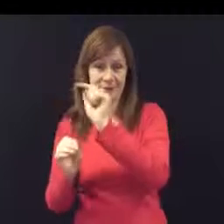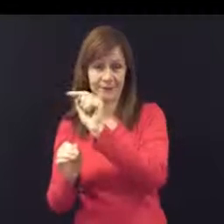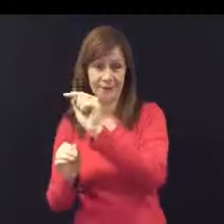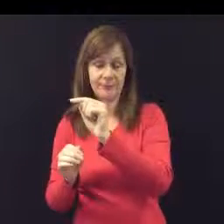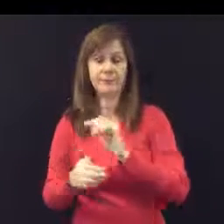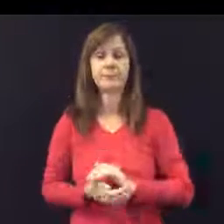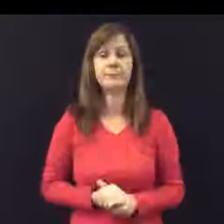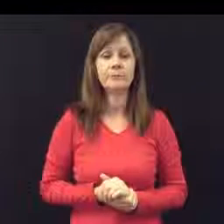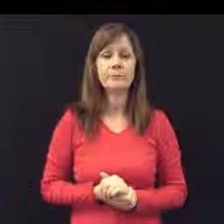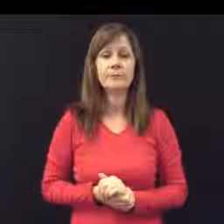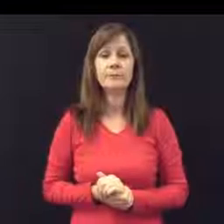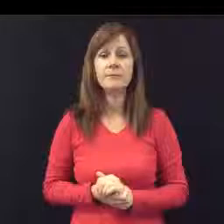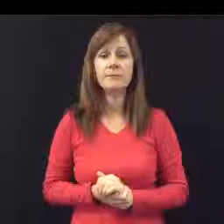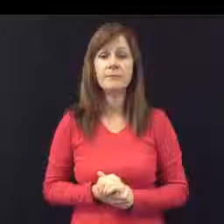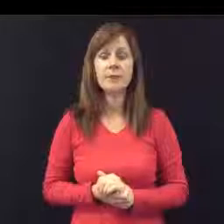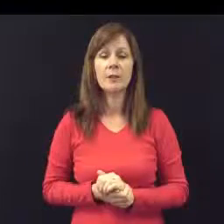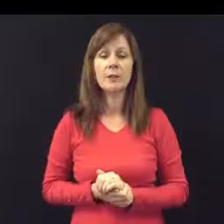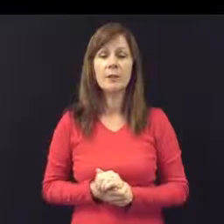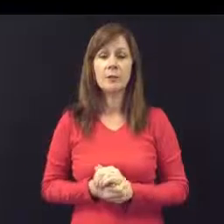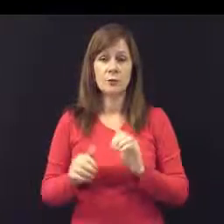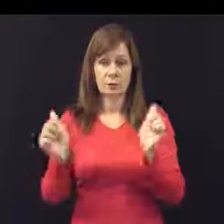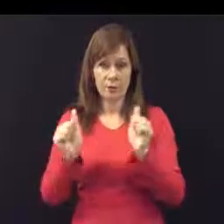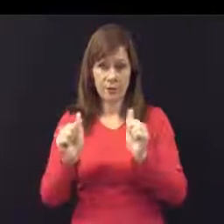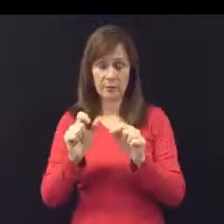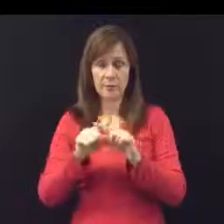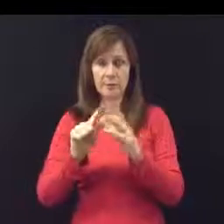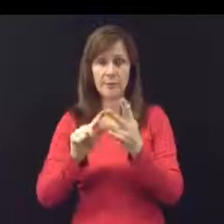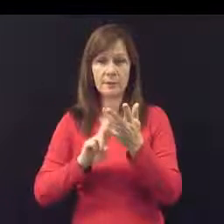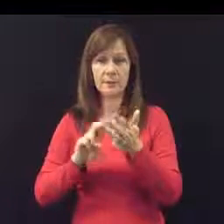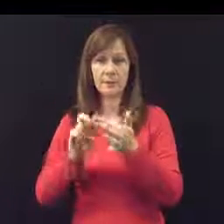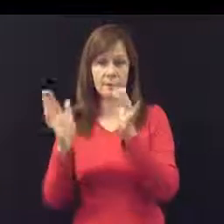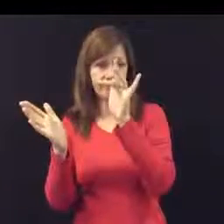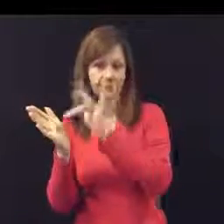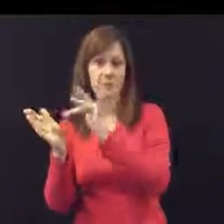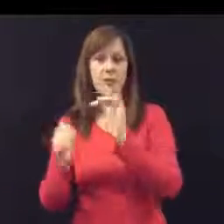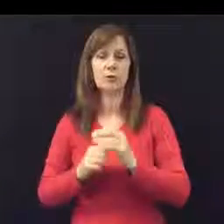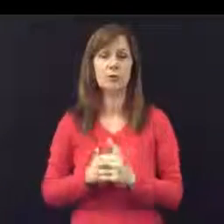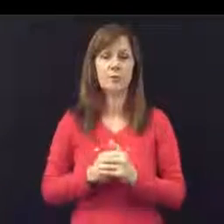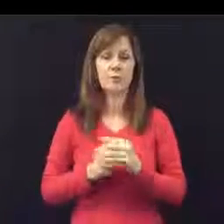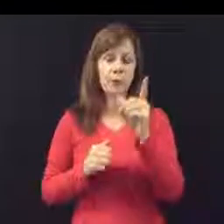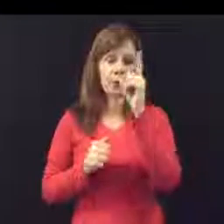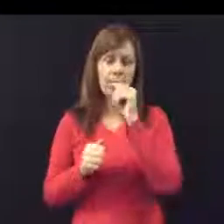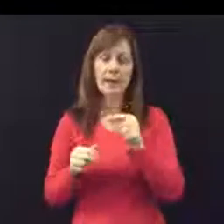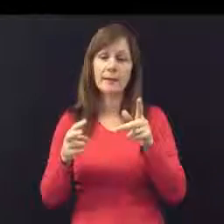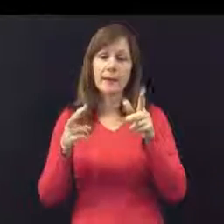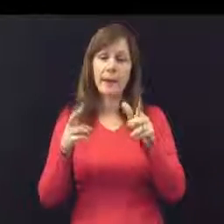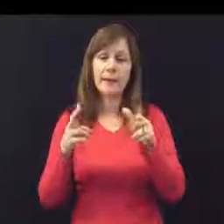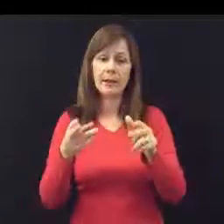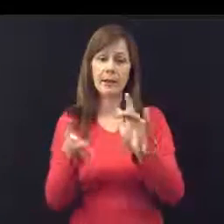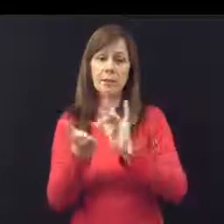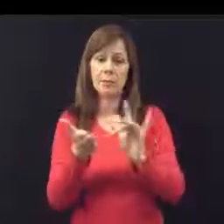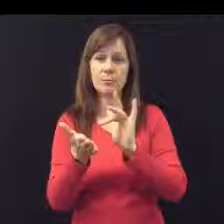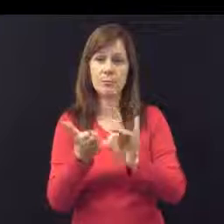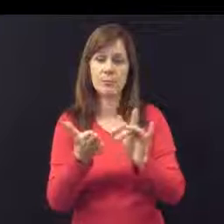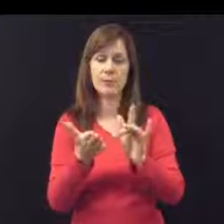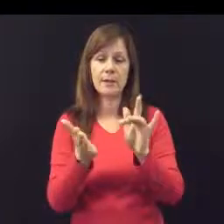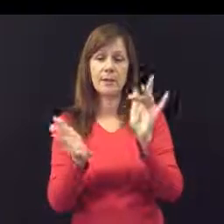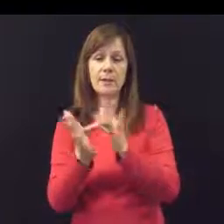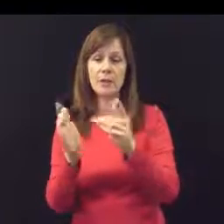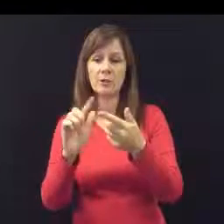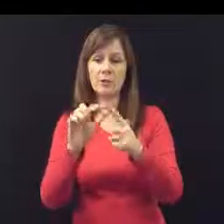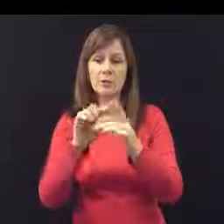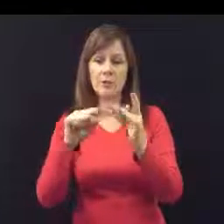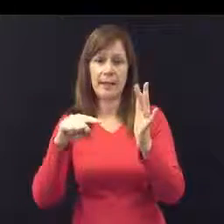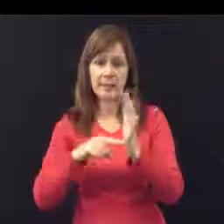the playlist has all the songs you want, tap the grey Done button at the top right. Tap the Done button to finalize